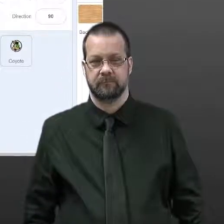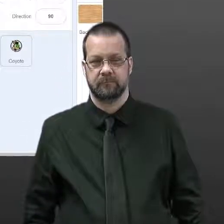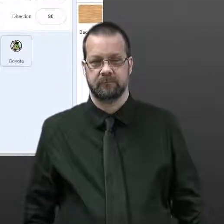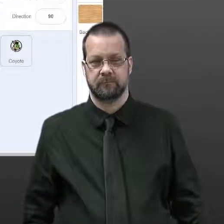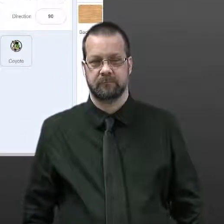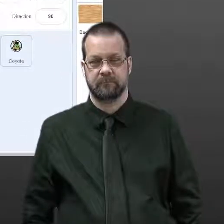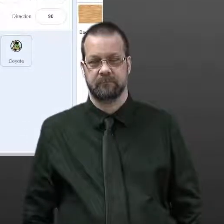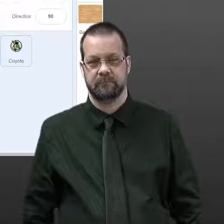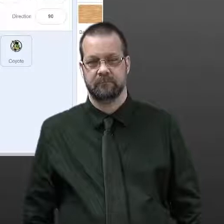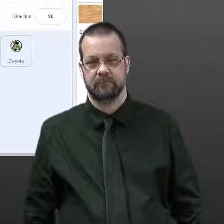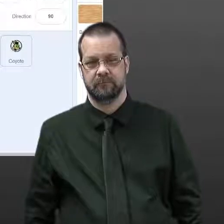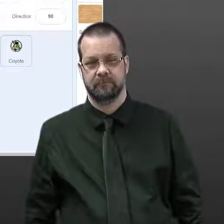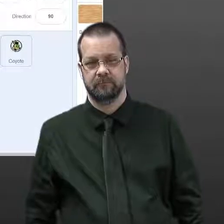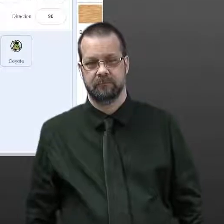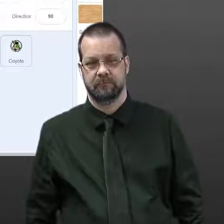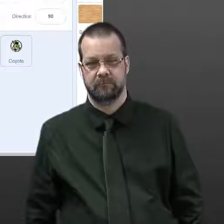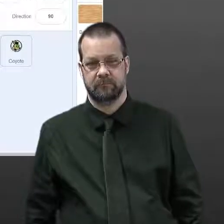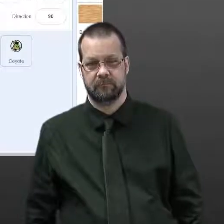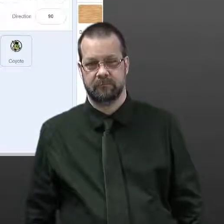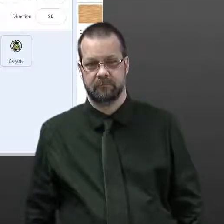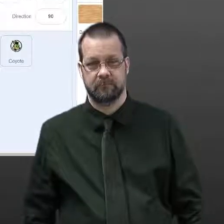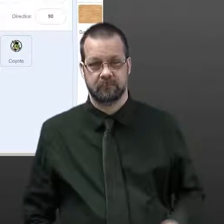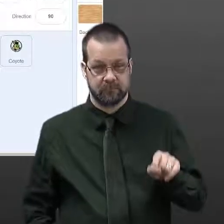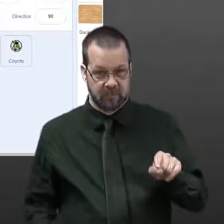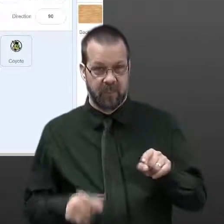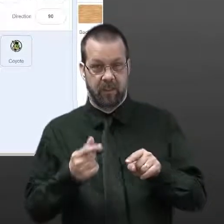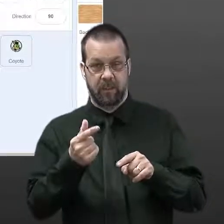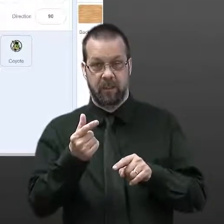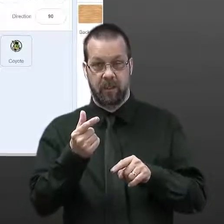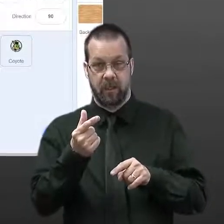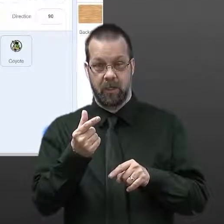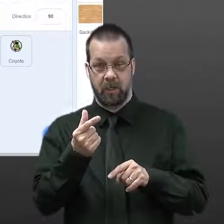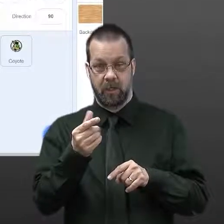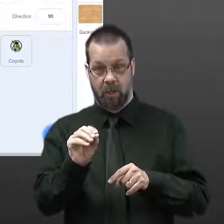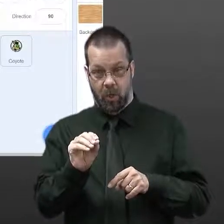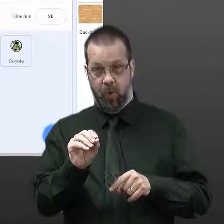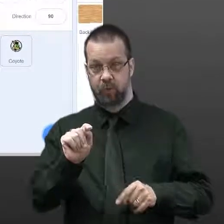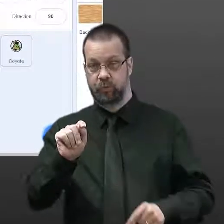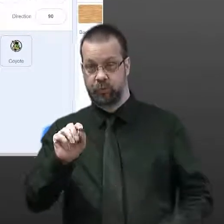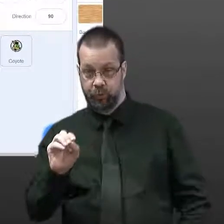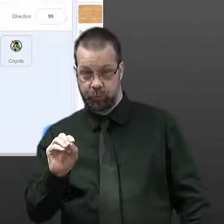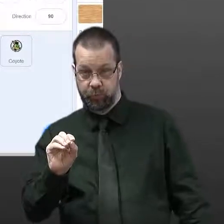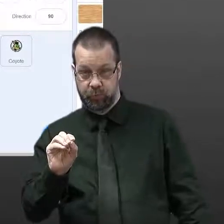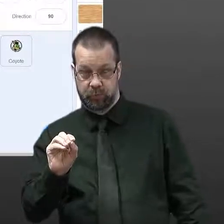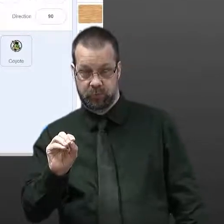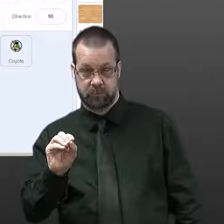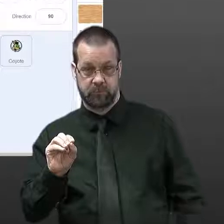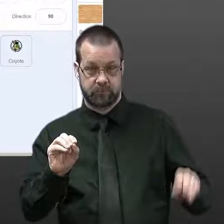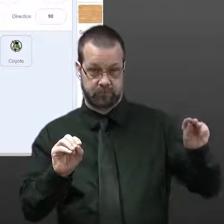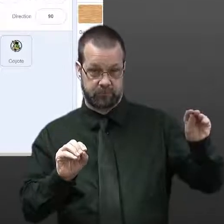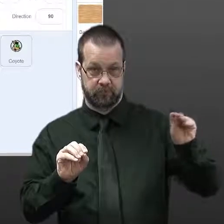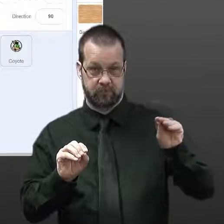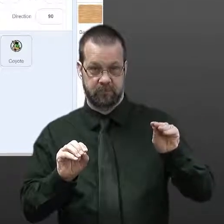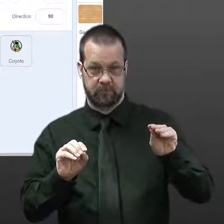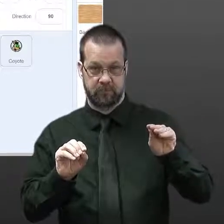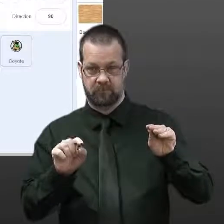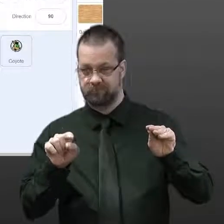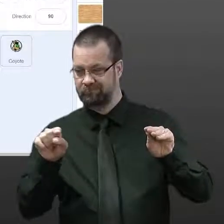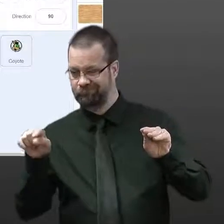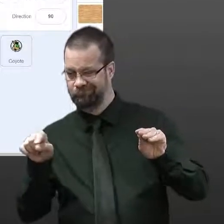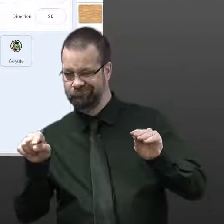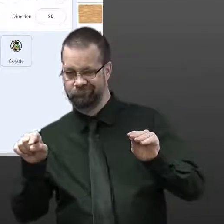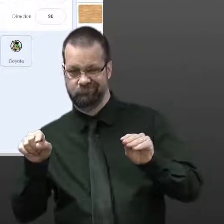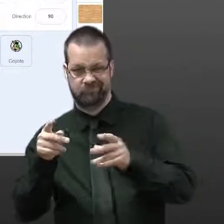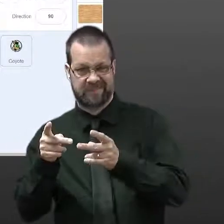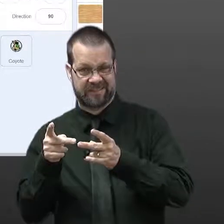going to do is get a block that says go to. We are going to choose, it'll say go to